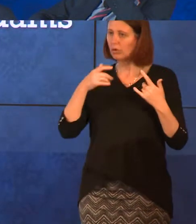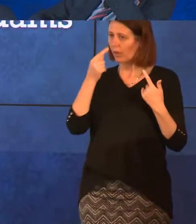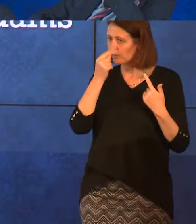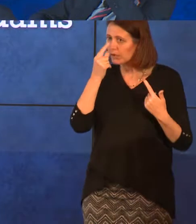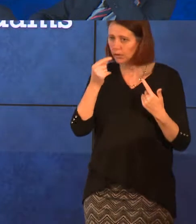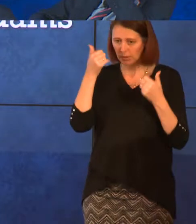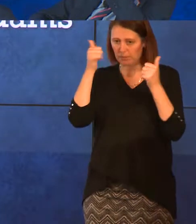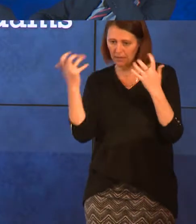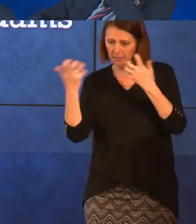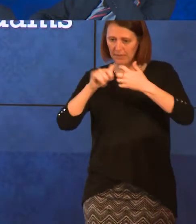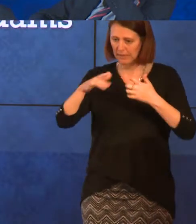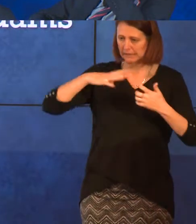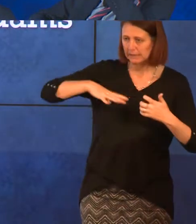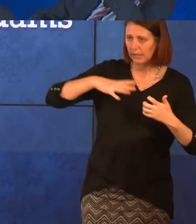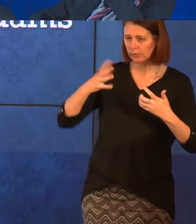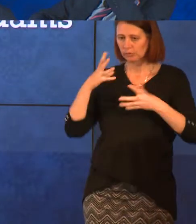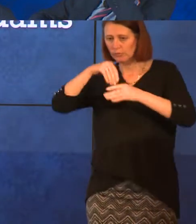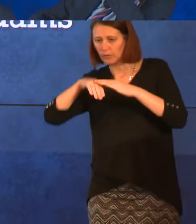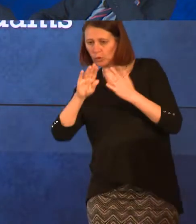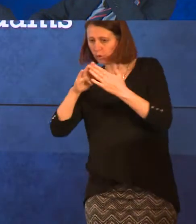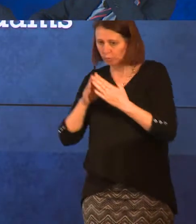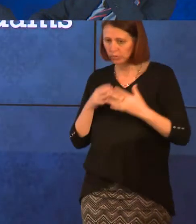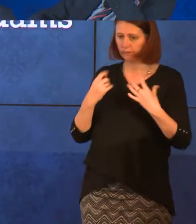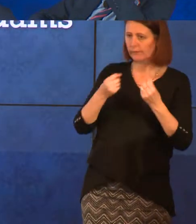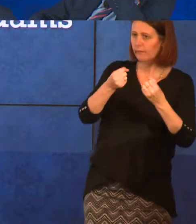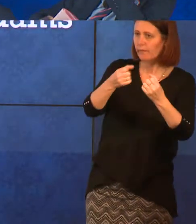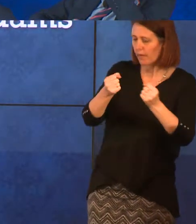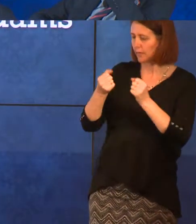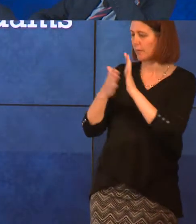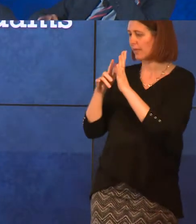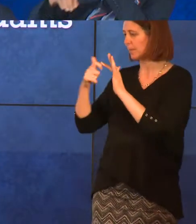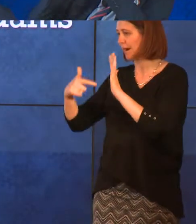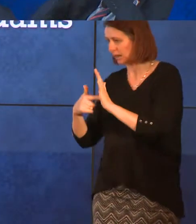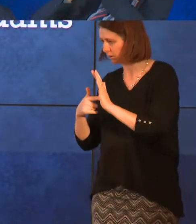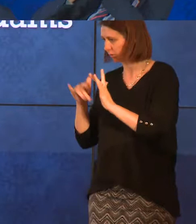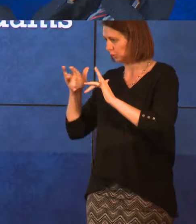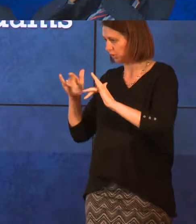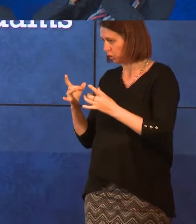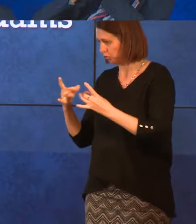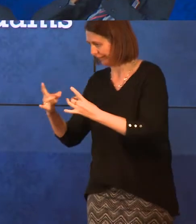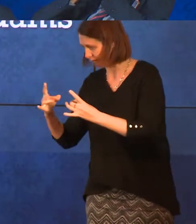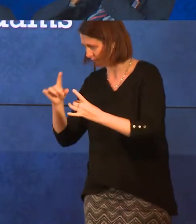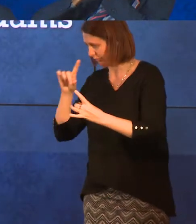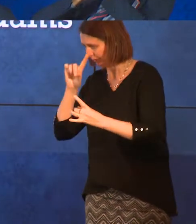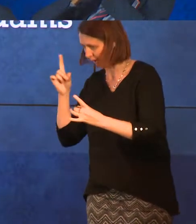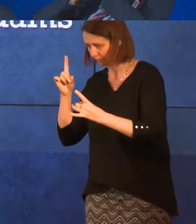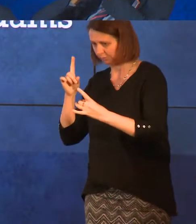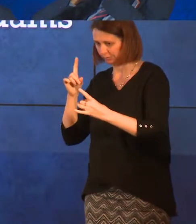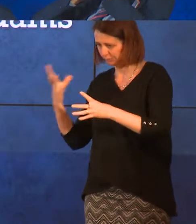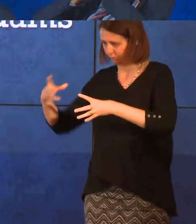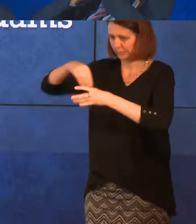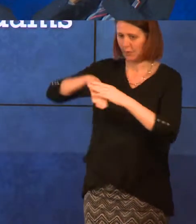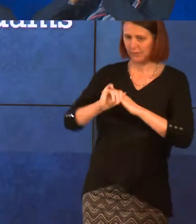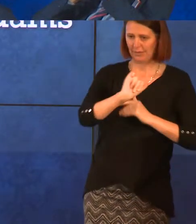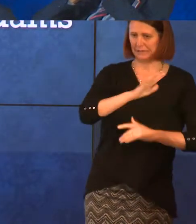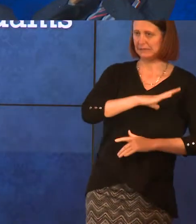to meet their needs, to live well in the community, but the market isn't yet ready, willing or able to step in and meet